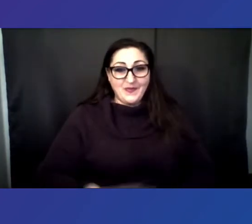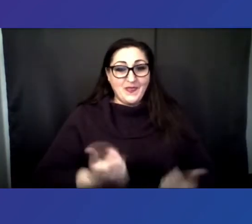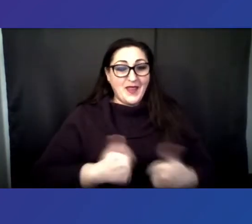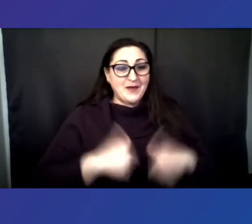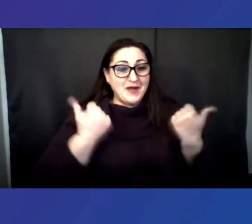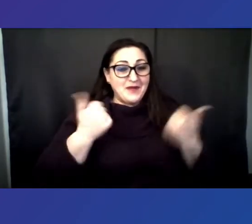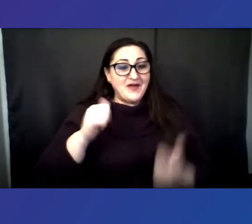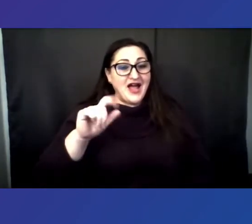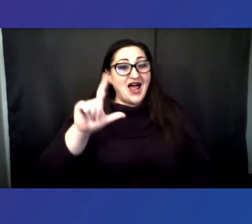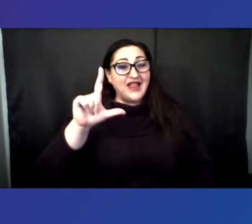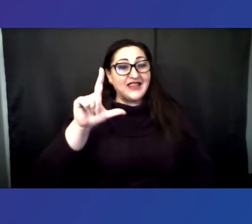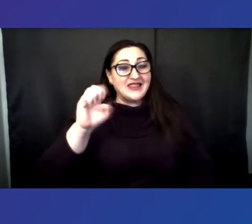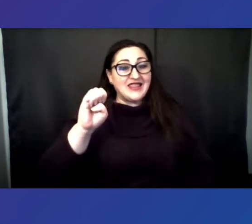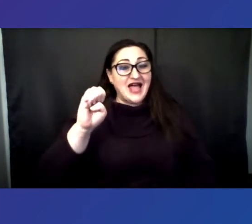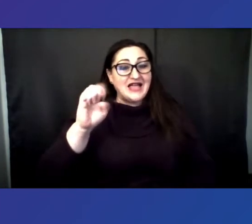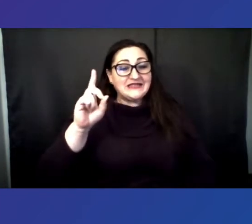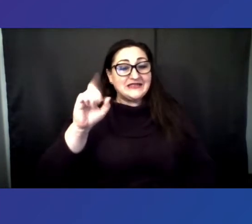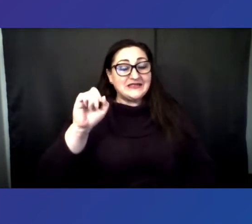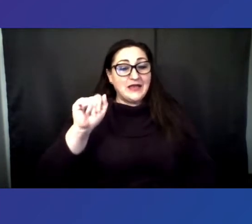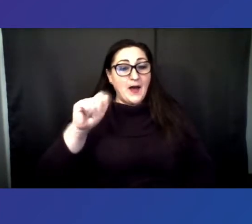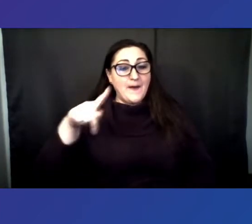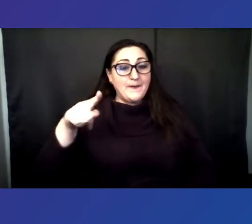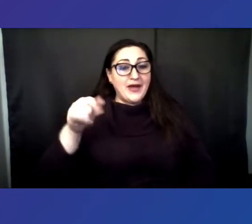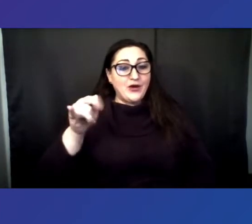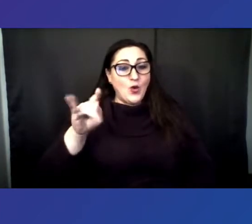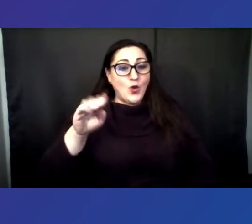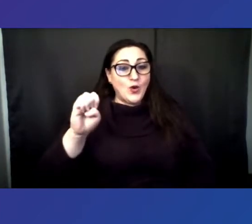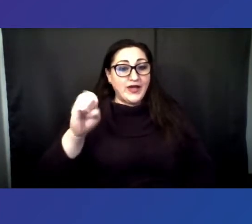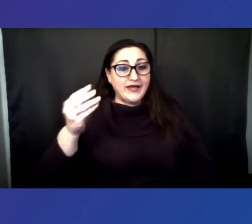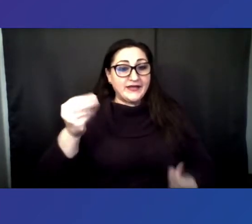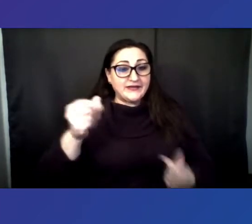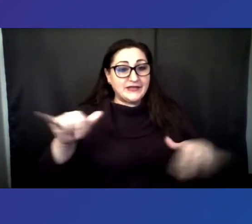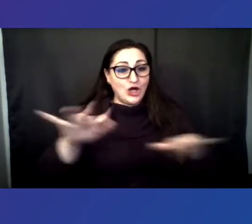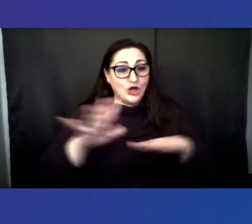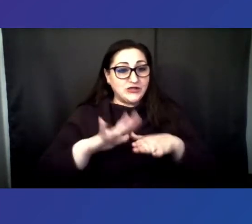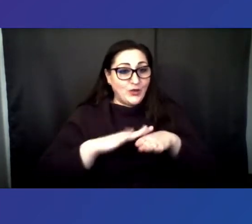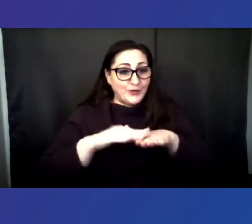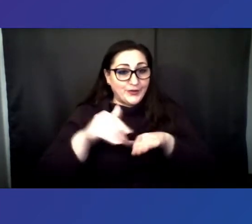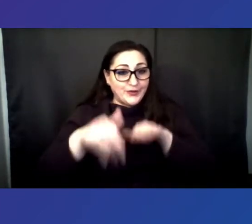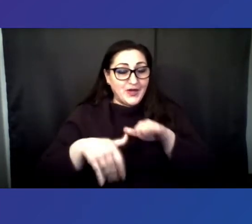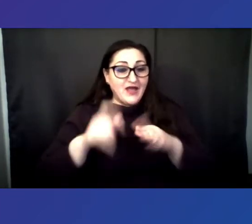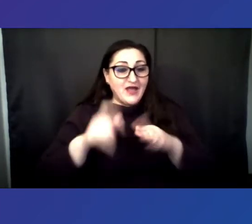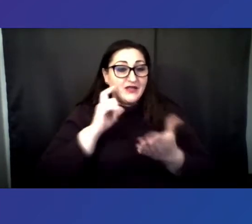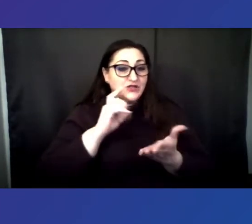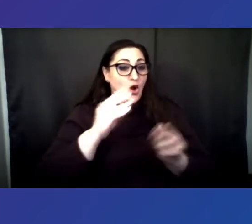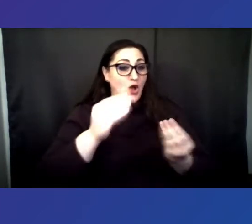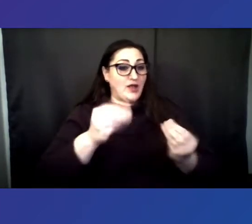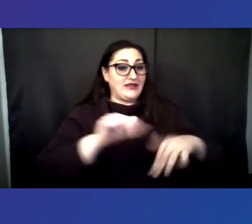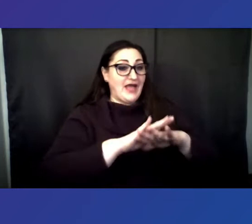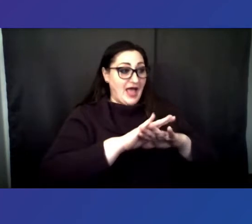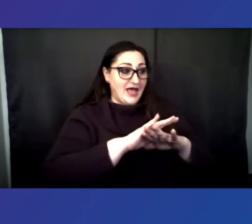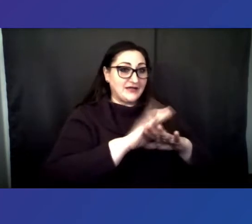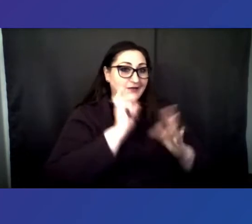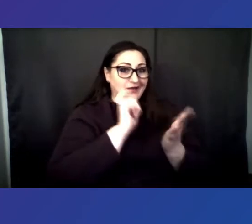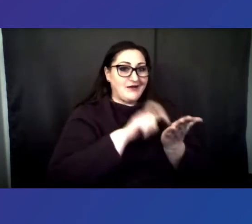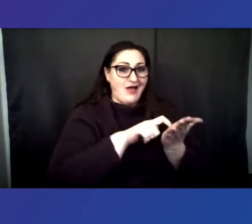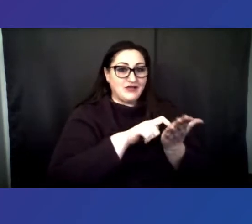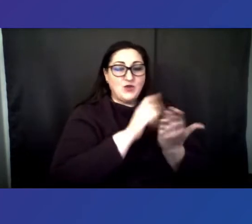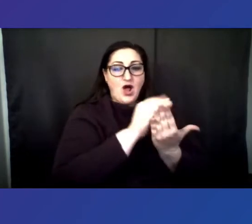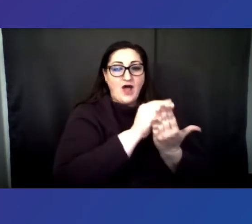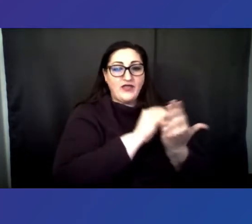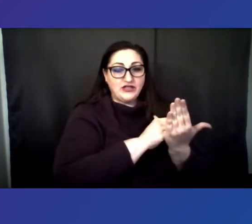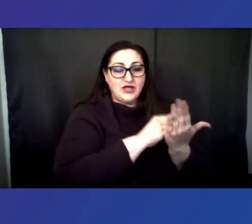Lenapehoking territory. For those just joining us, please visit our land acknowledgement on the agenda page and lift up the